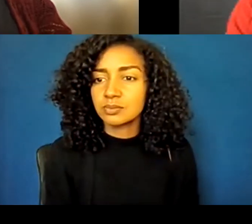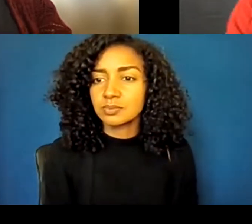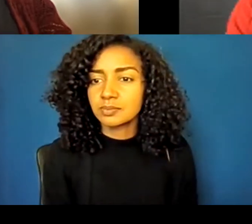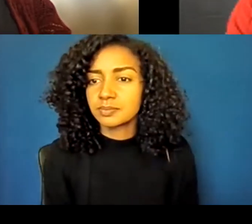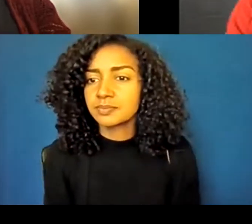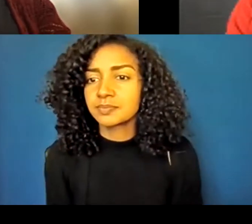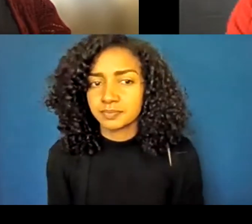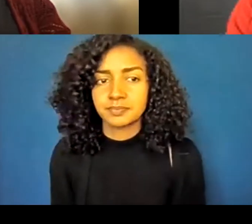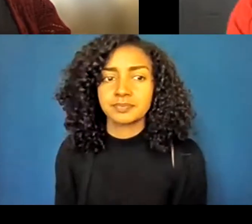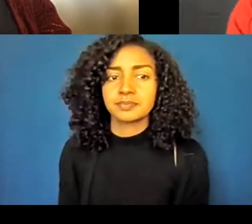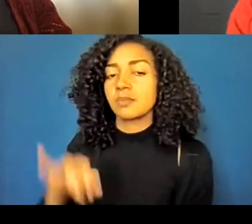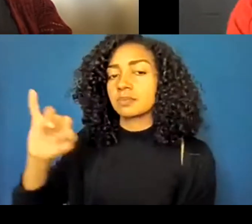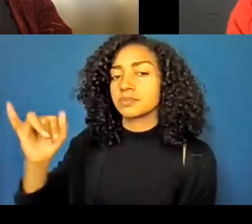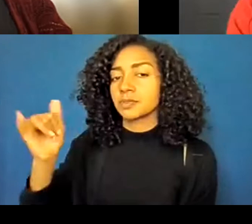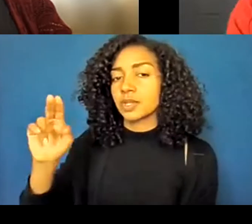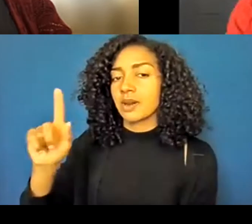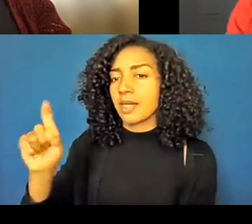Thank you, Tammy.